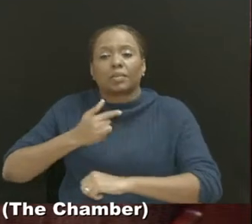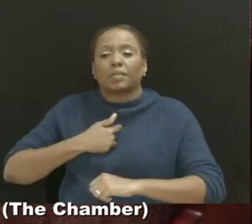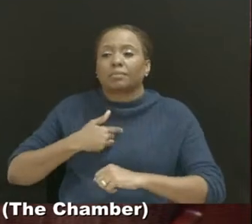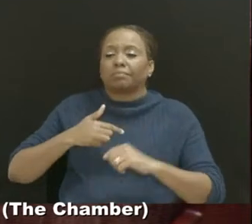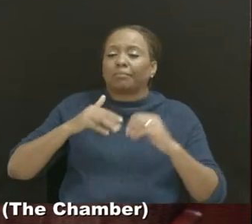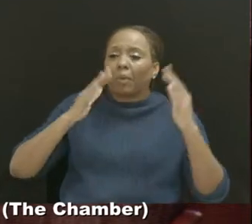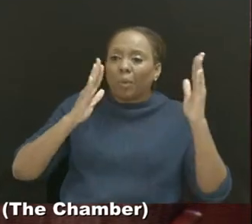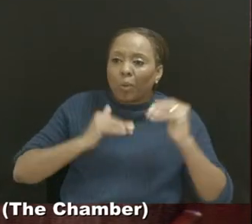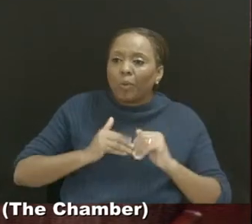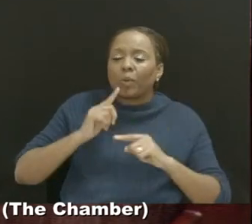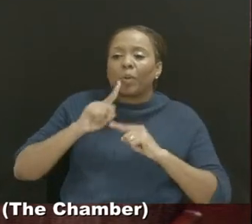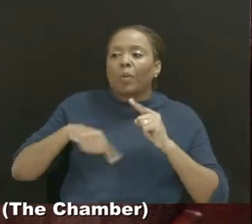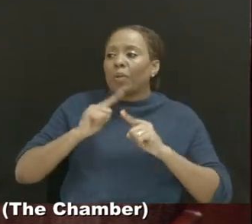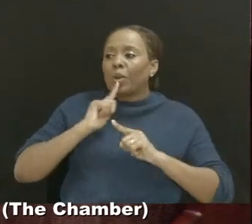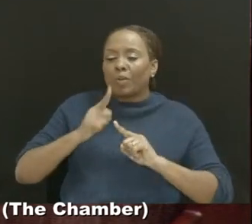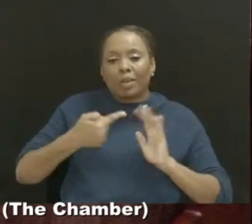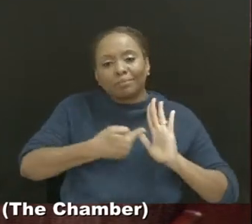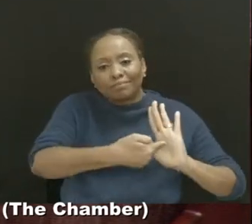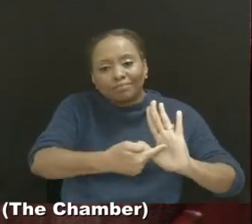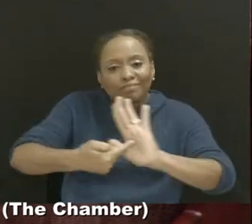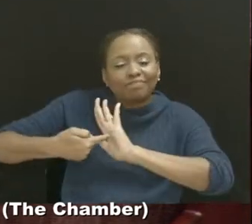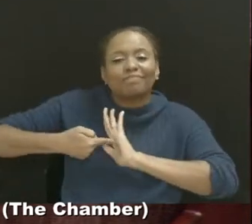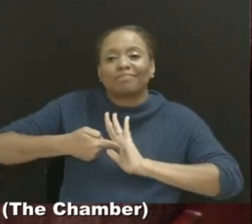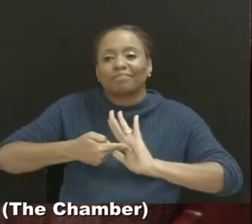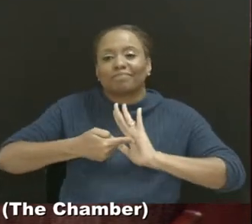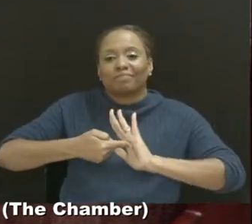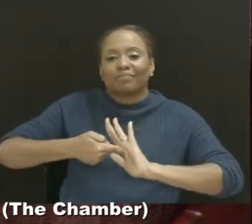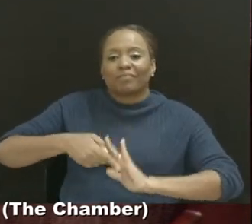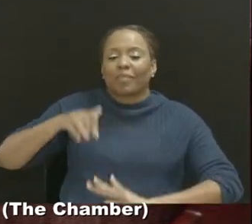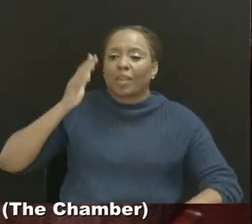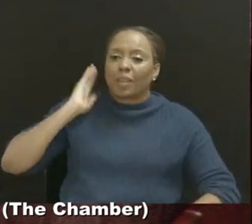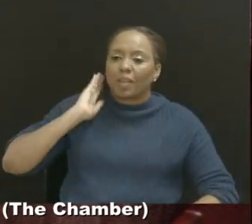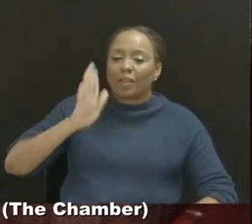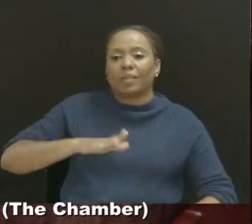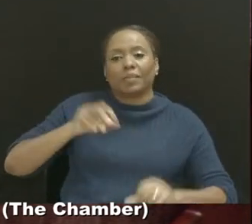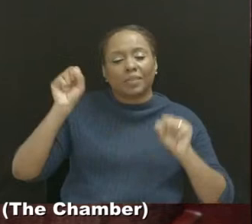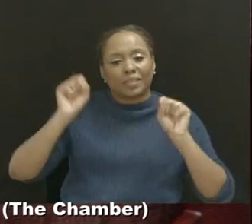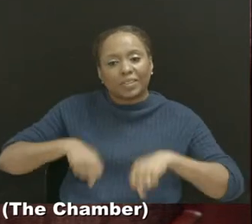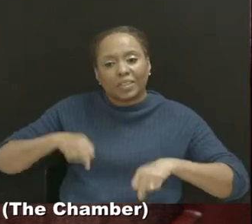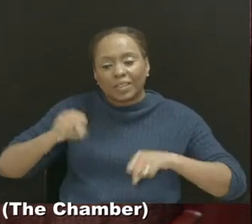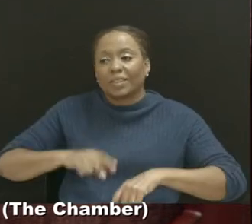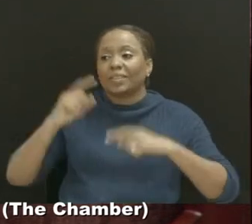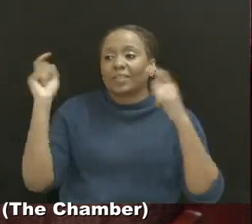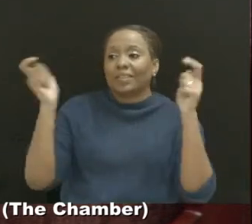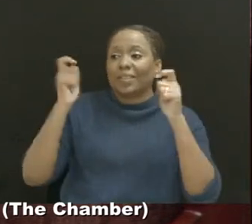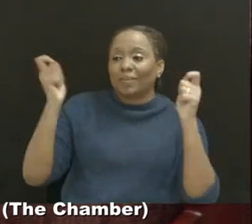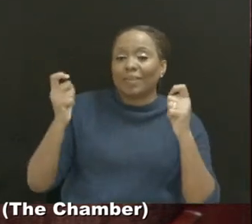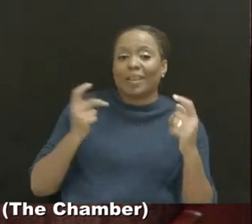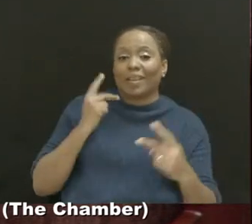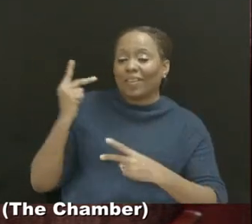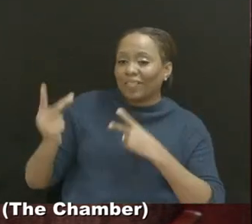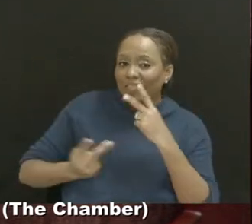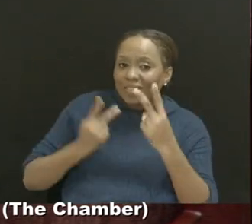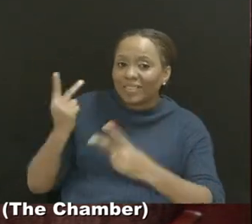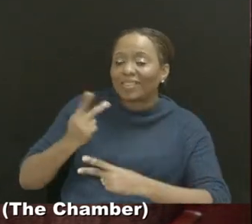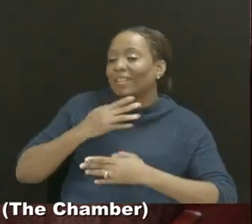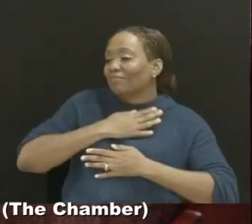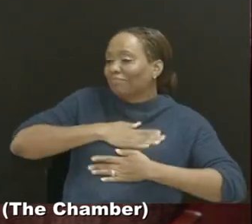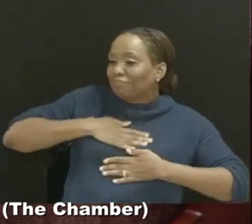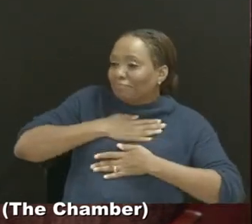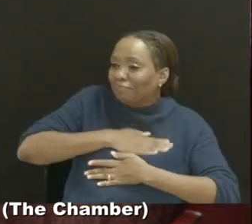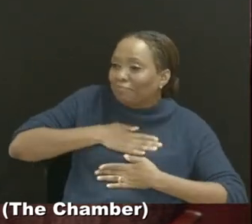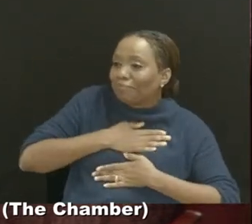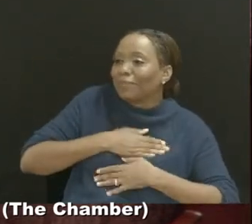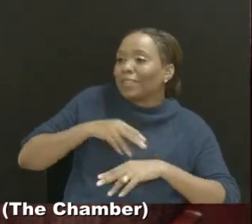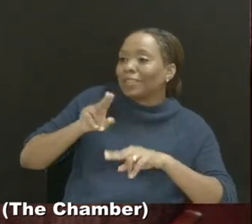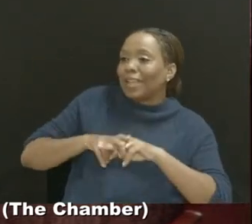unfold and as it comes to a measure of conclusion, that we will all be able to celebrate, to visit, to recreate, and to do all the